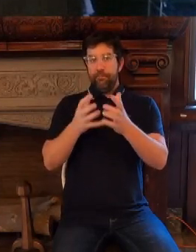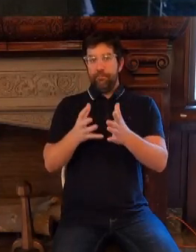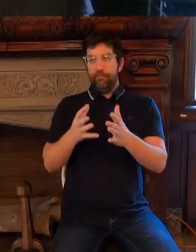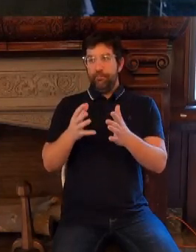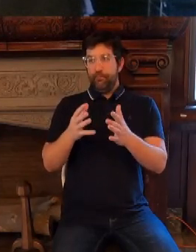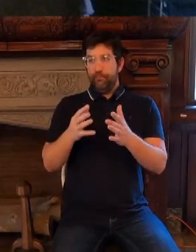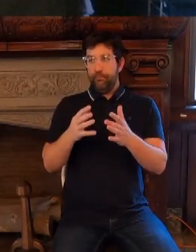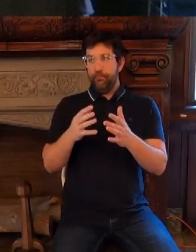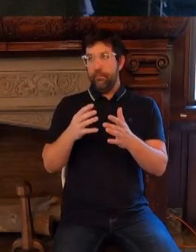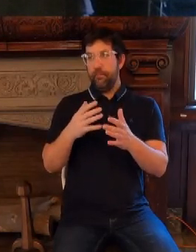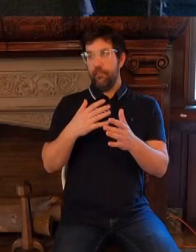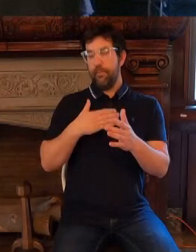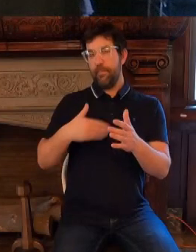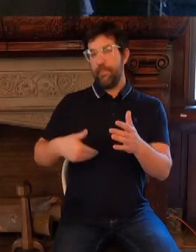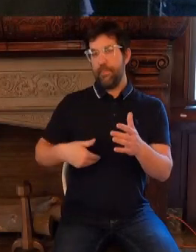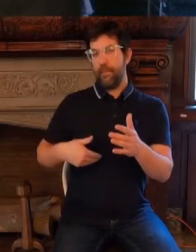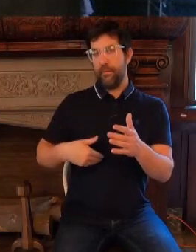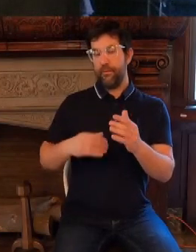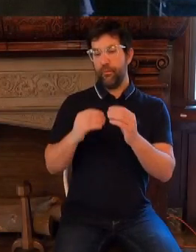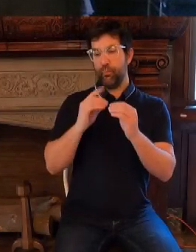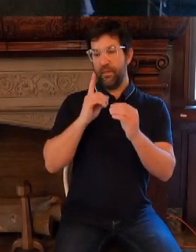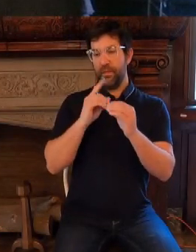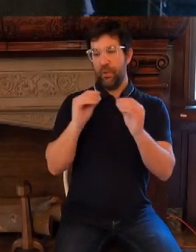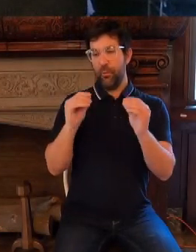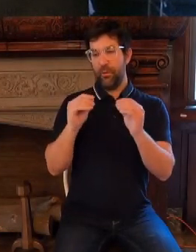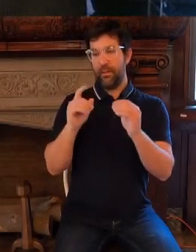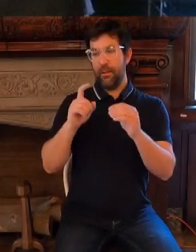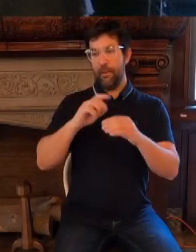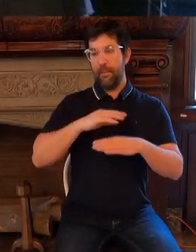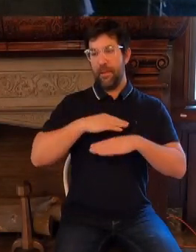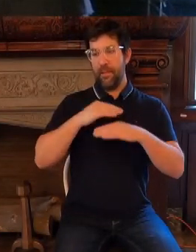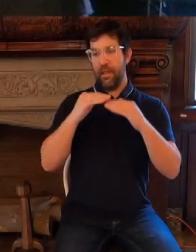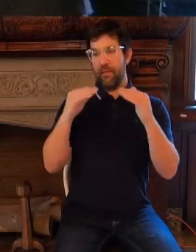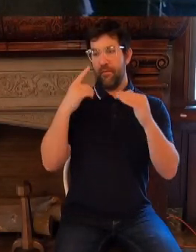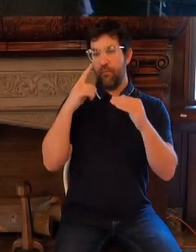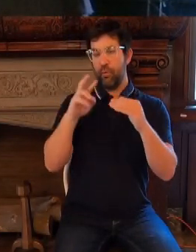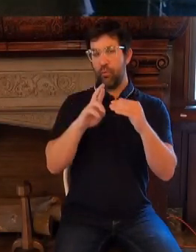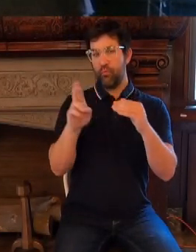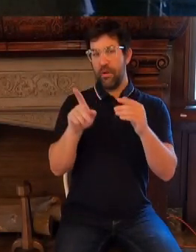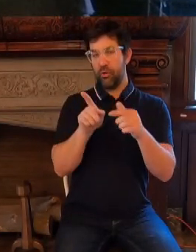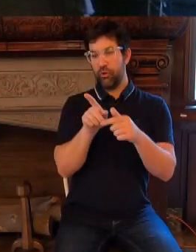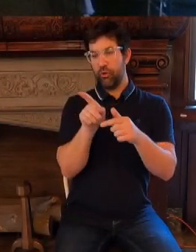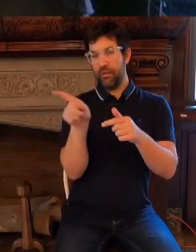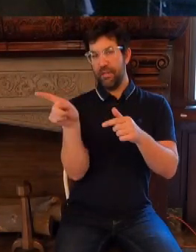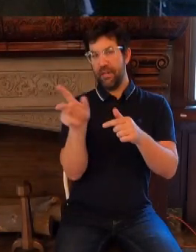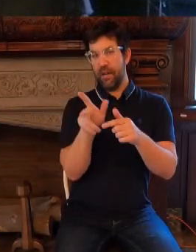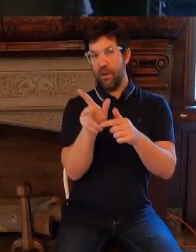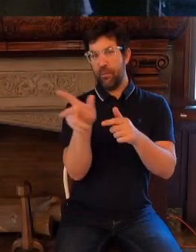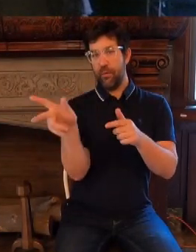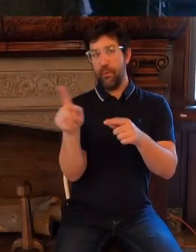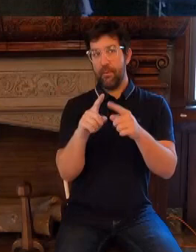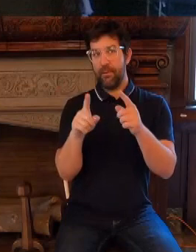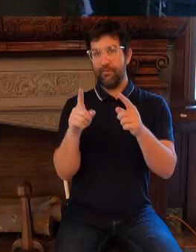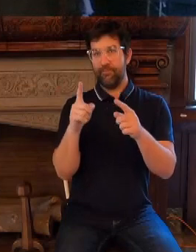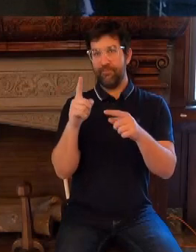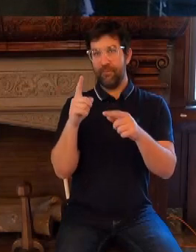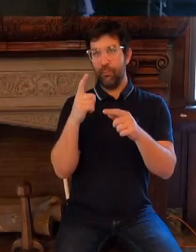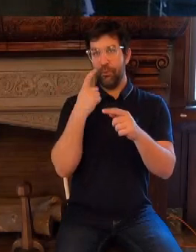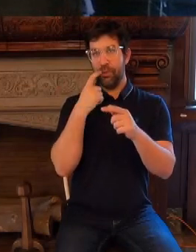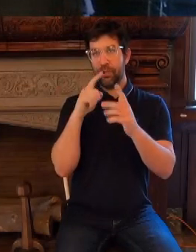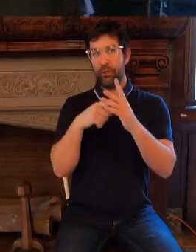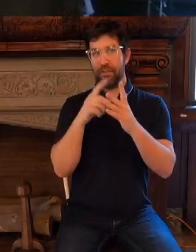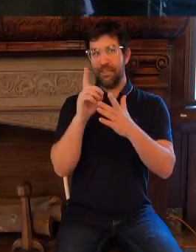And my hunch is that there's nowhere that would meet the level of that need for a right turn arrow, but it's also too early for me to say because we're just entering design